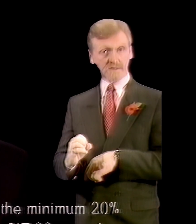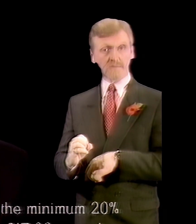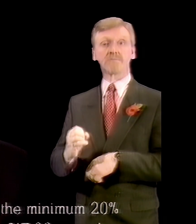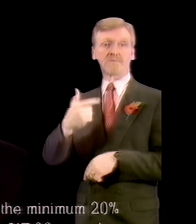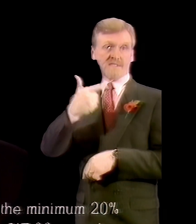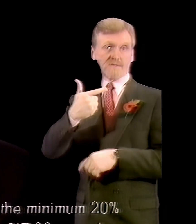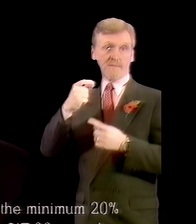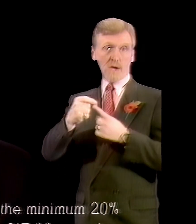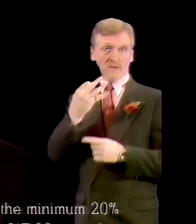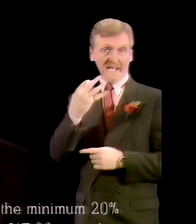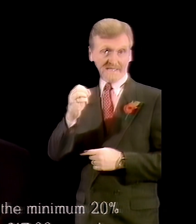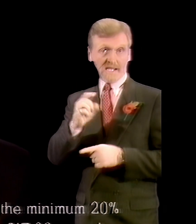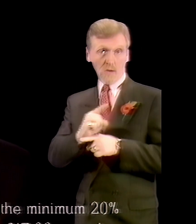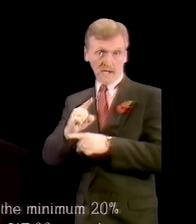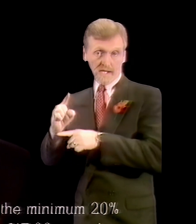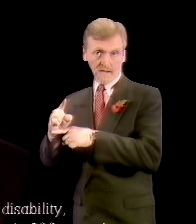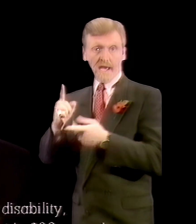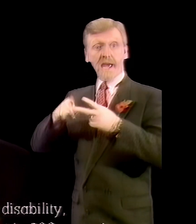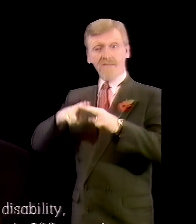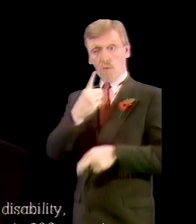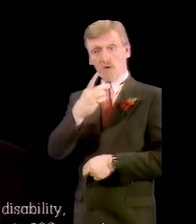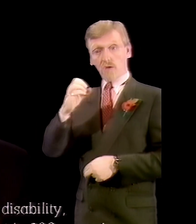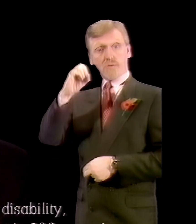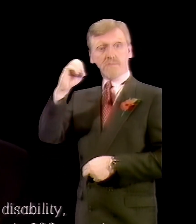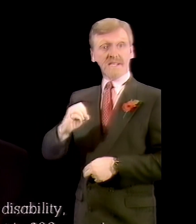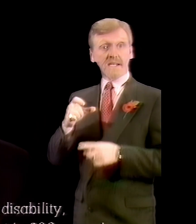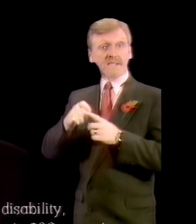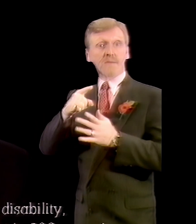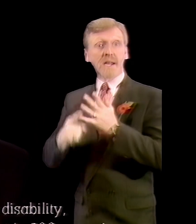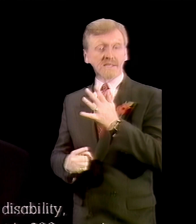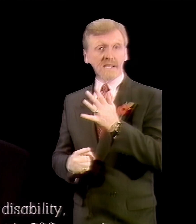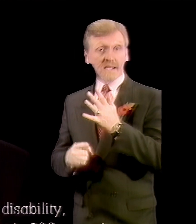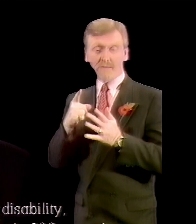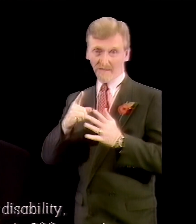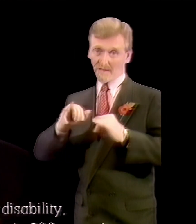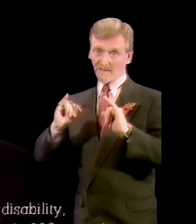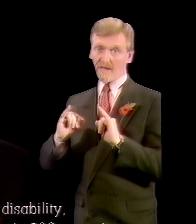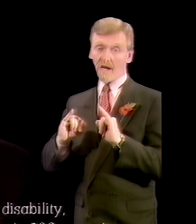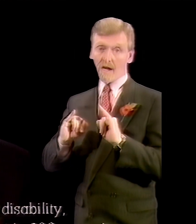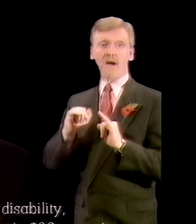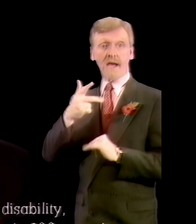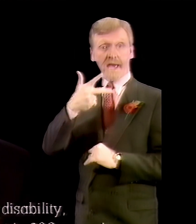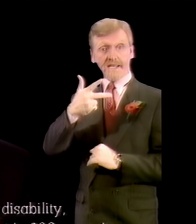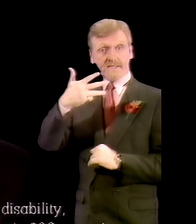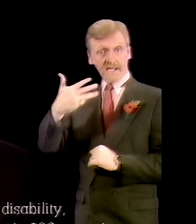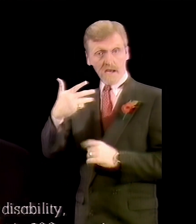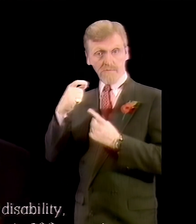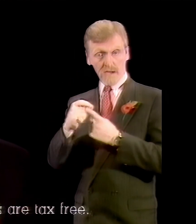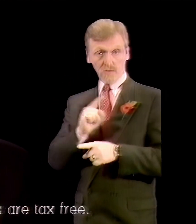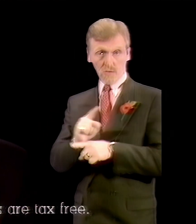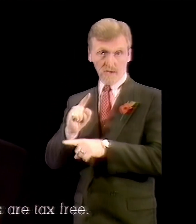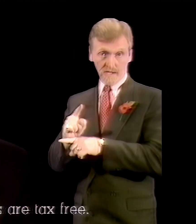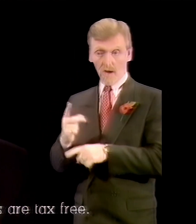£17.80 a week. If it's as much as 100% disability, which obviously are very severe cases, then it's £89 a week.